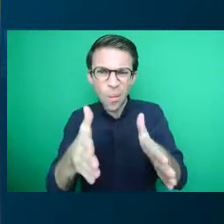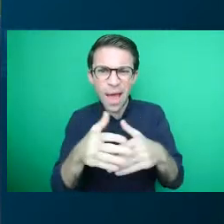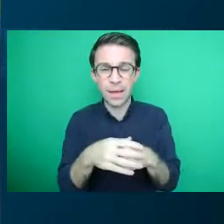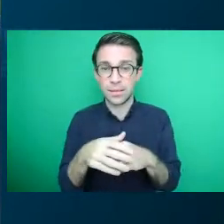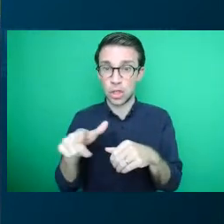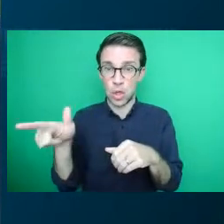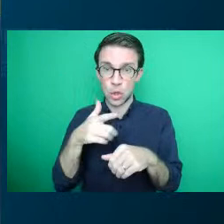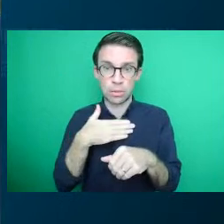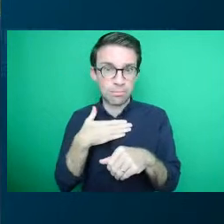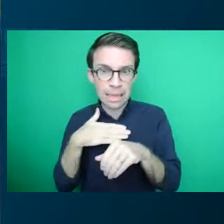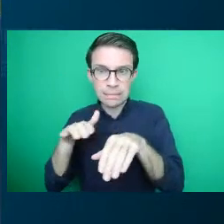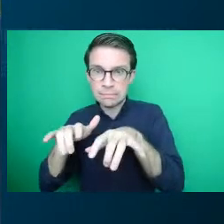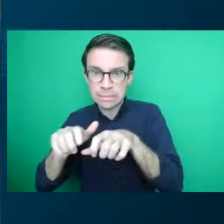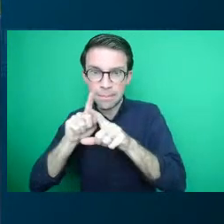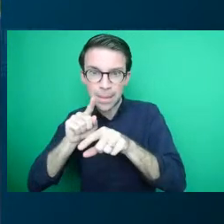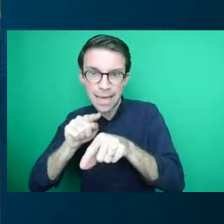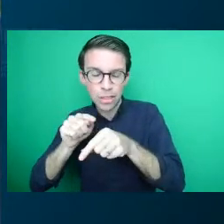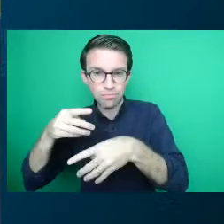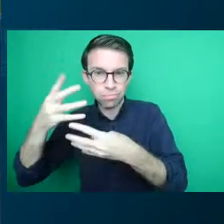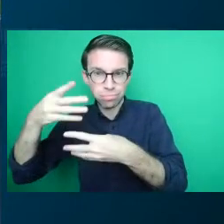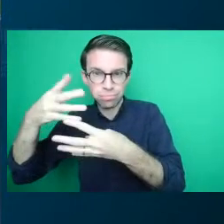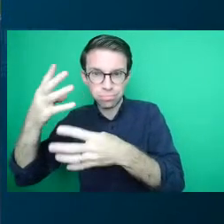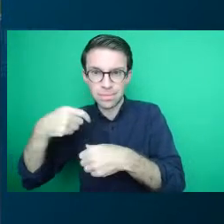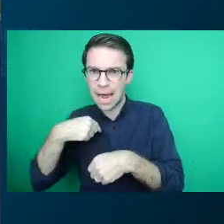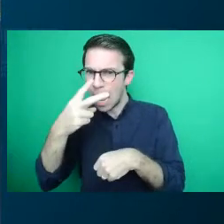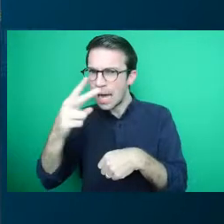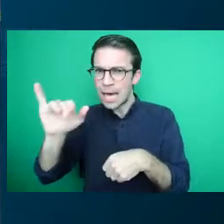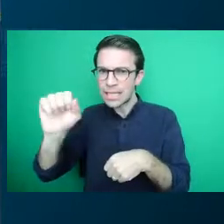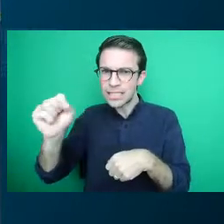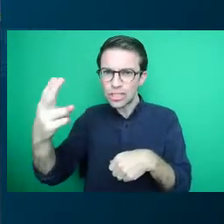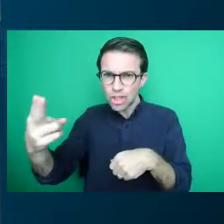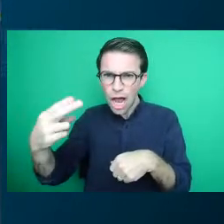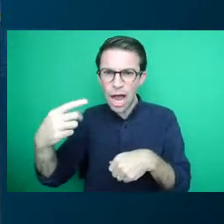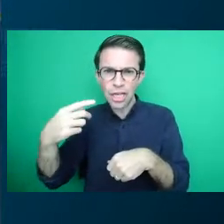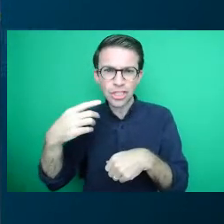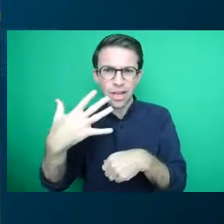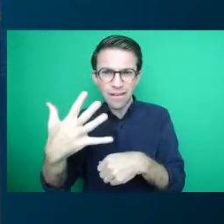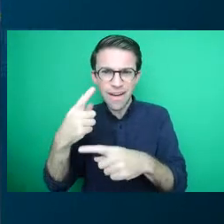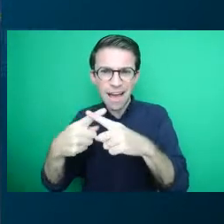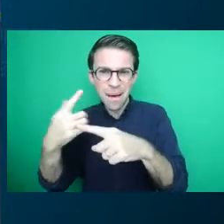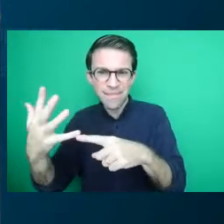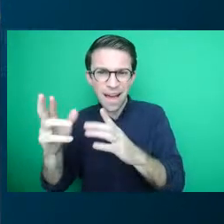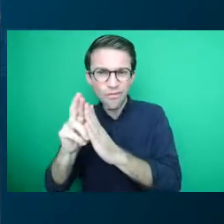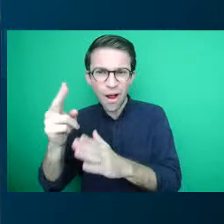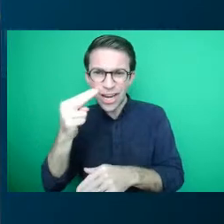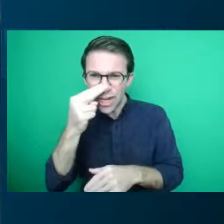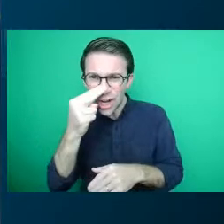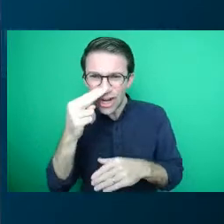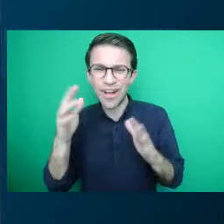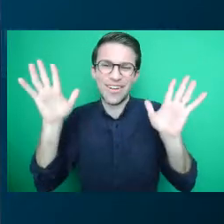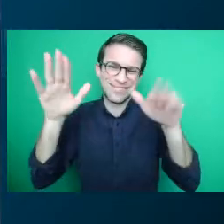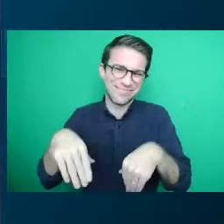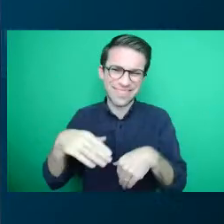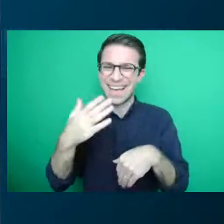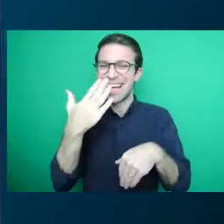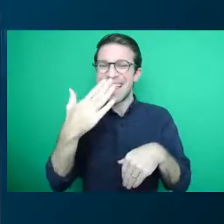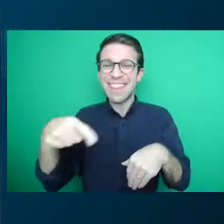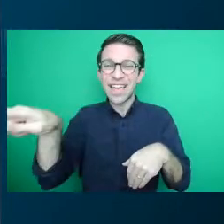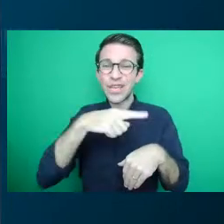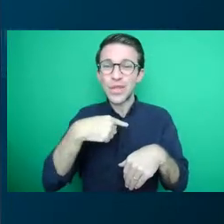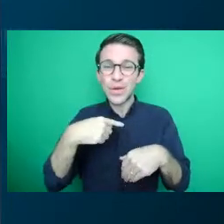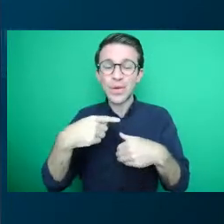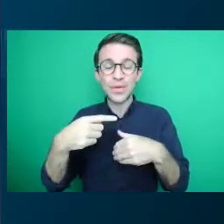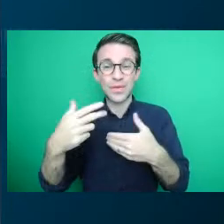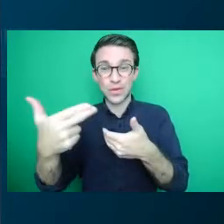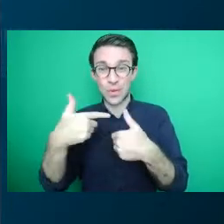type those answers into chat. There's Josh over there as well saying 5x5 Rocket Nerd as well. Thank you all so much for joining us here. So let's get started with